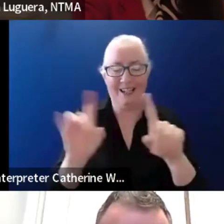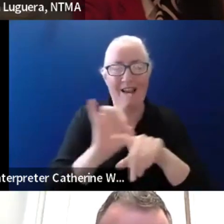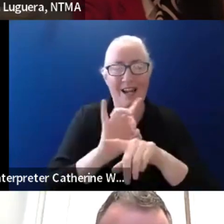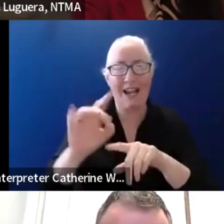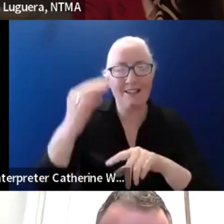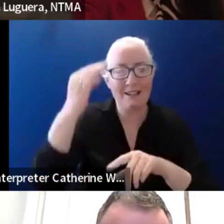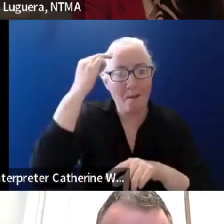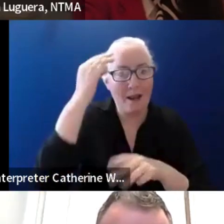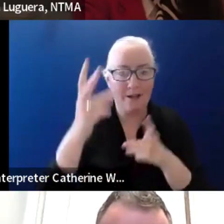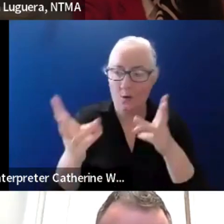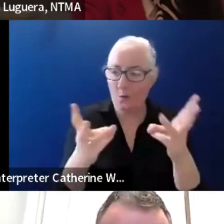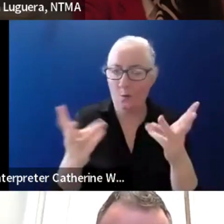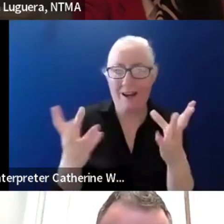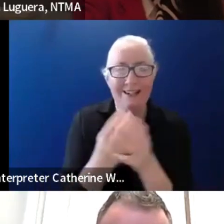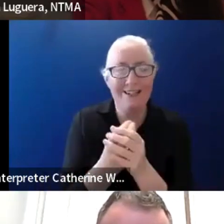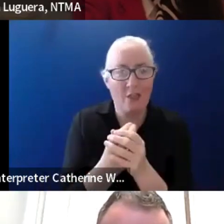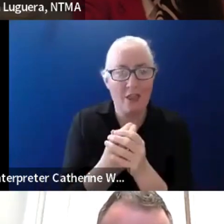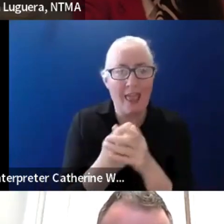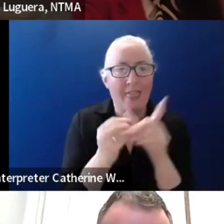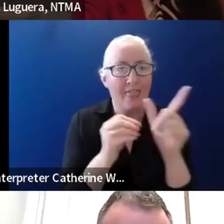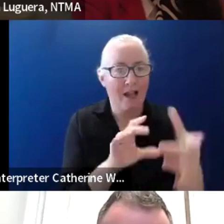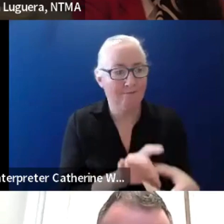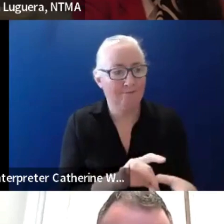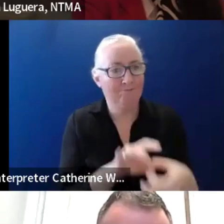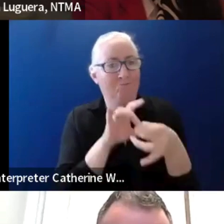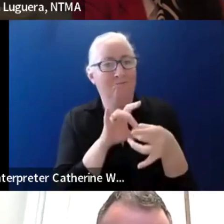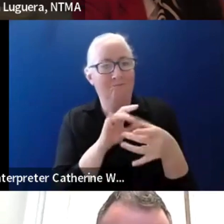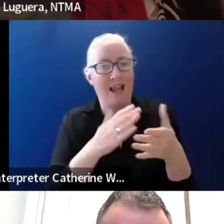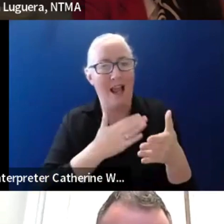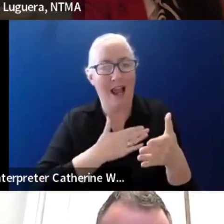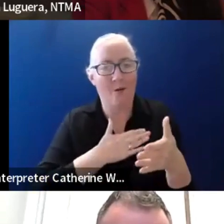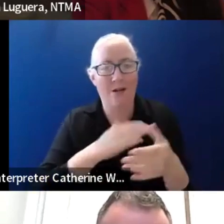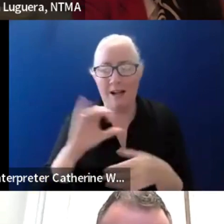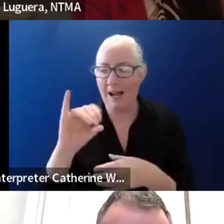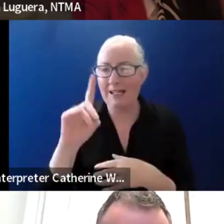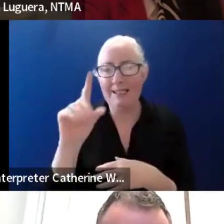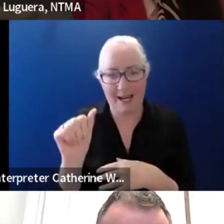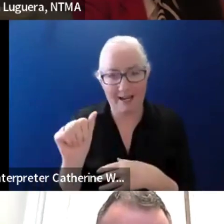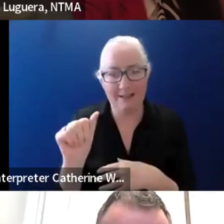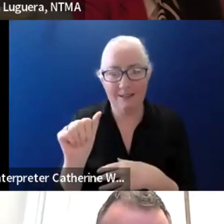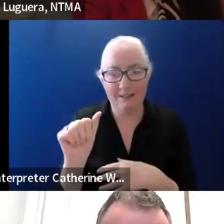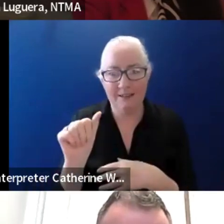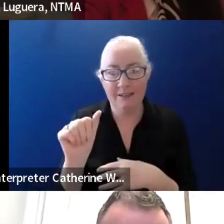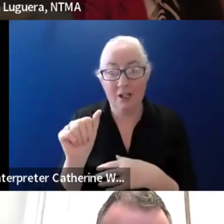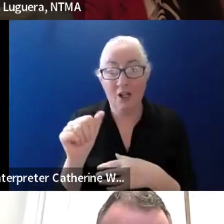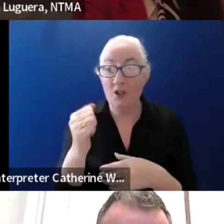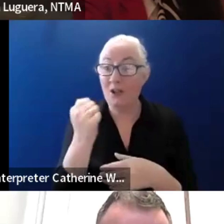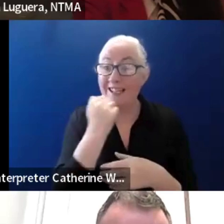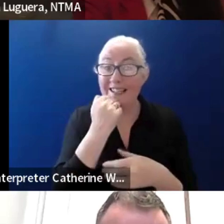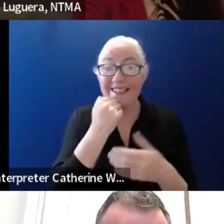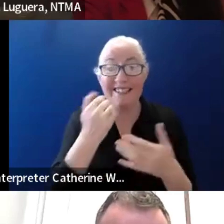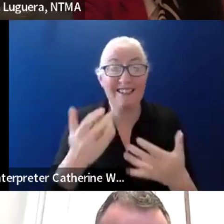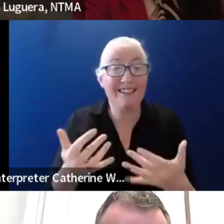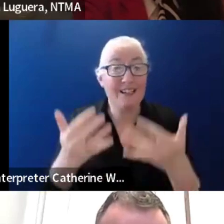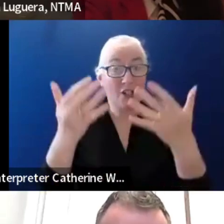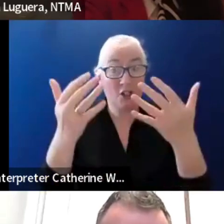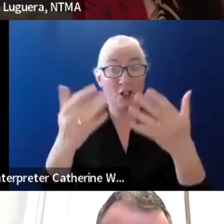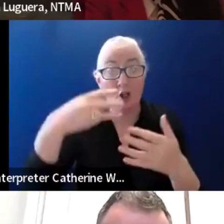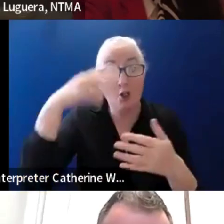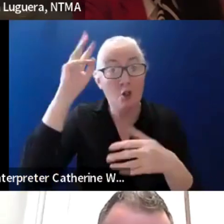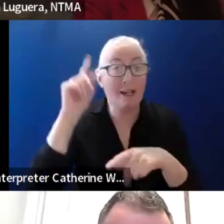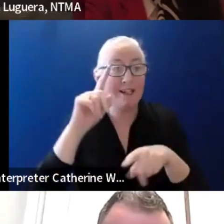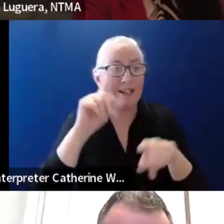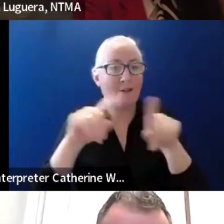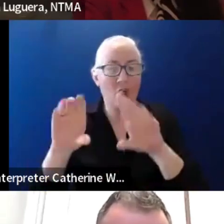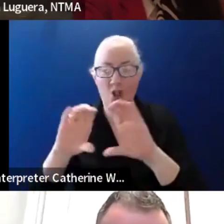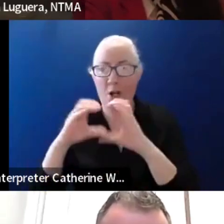to work together. And it resonates deeply with our mission in IDA. I mean, statistically, if you look around, the neurodivergent